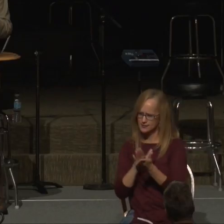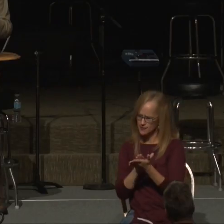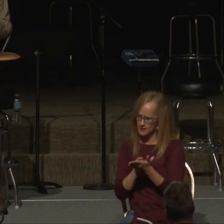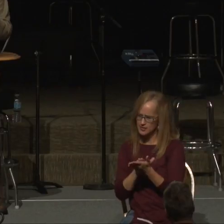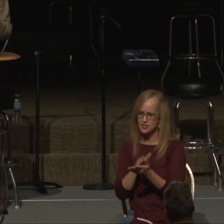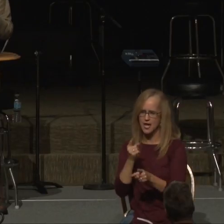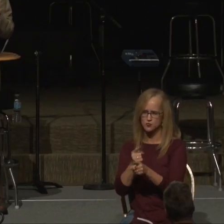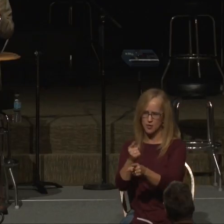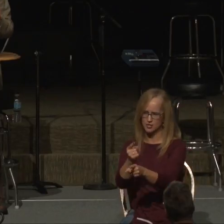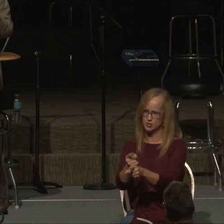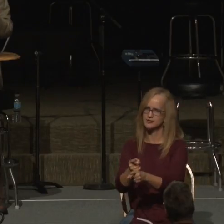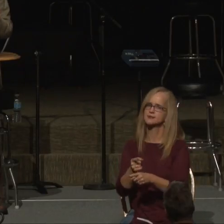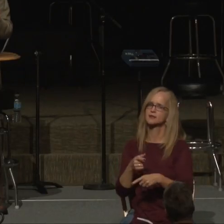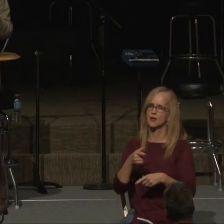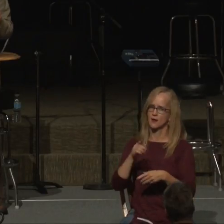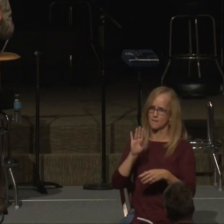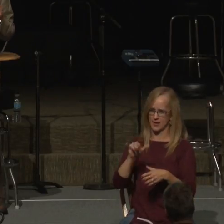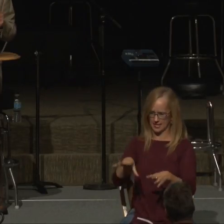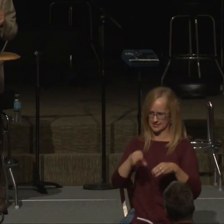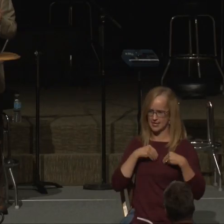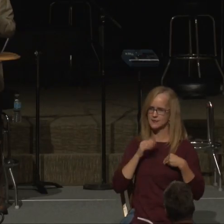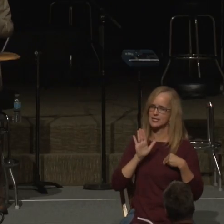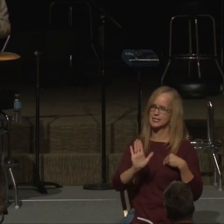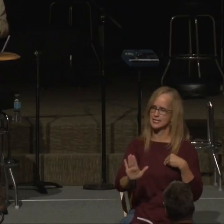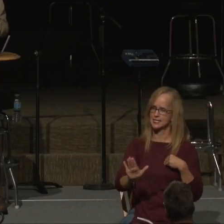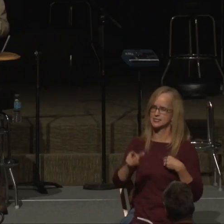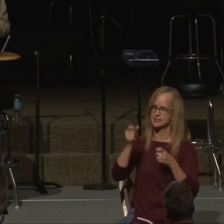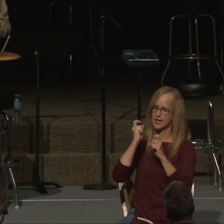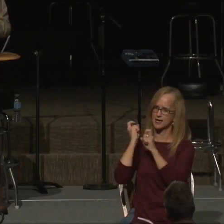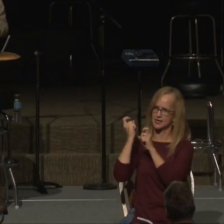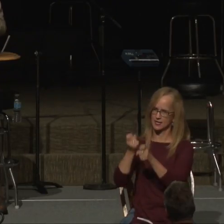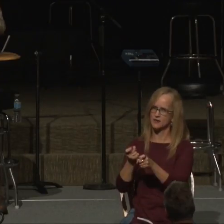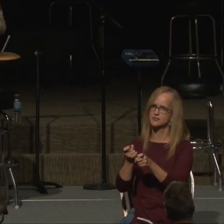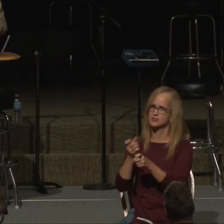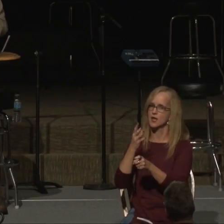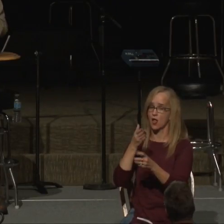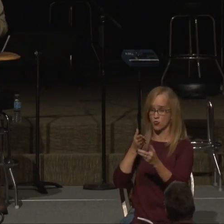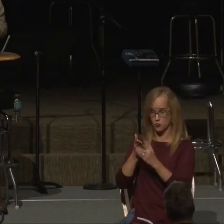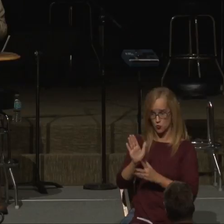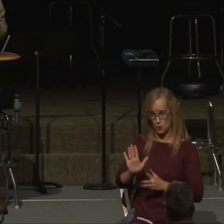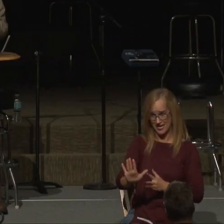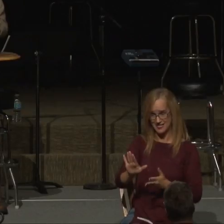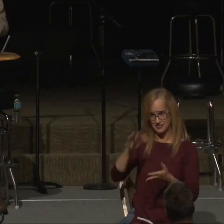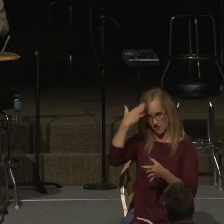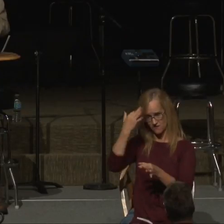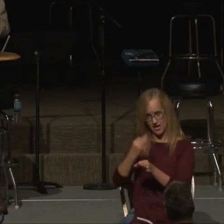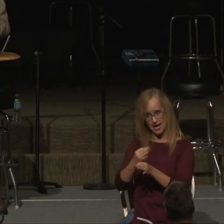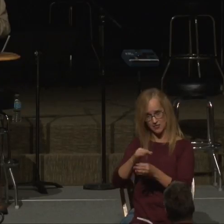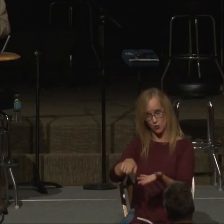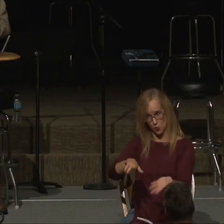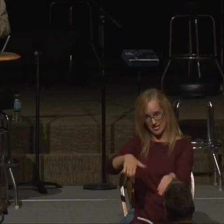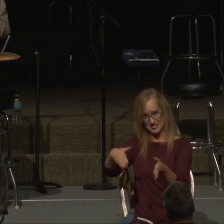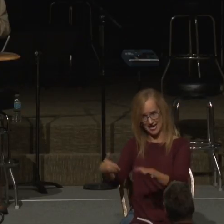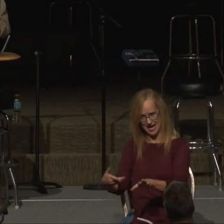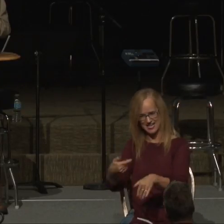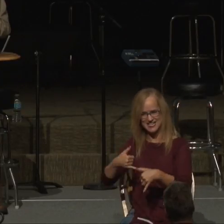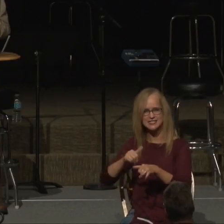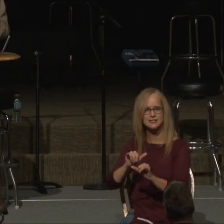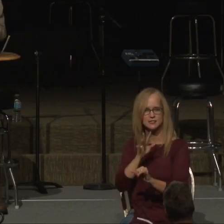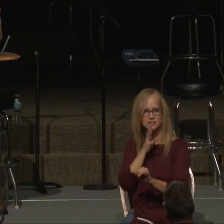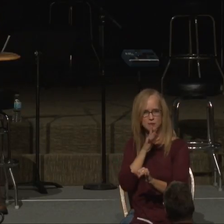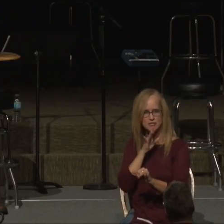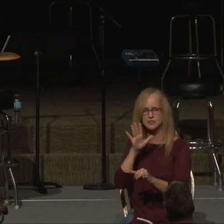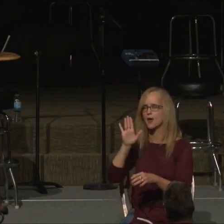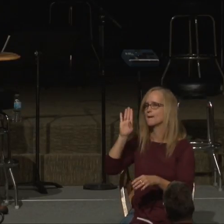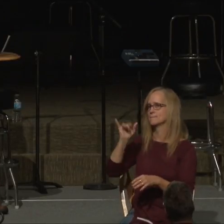him by accepting his gifts. And through his faith, though he died, he still speaks.